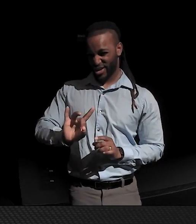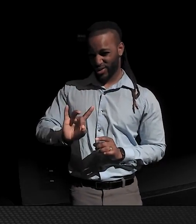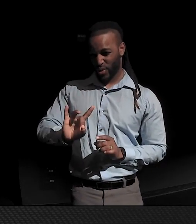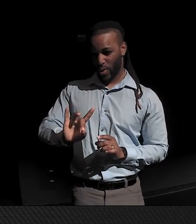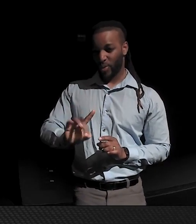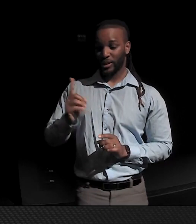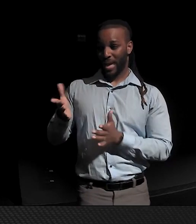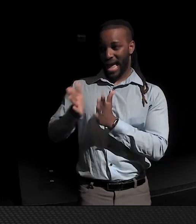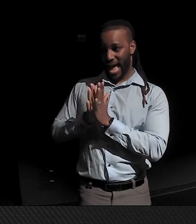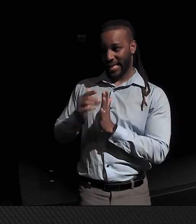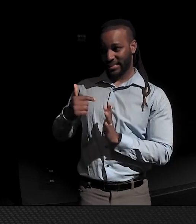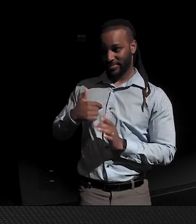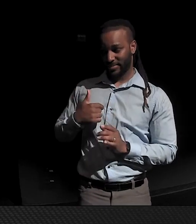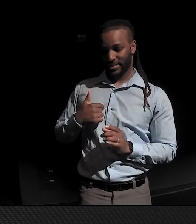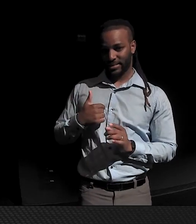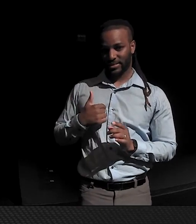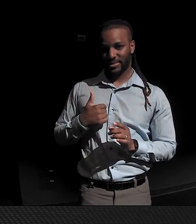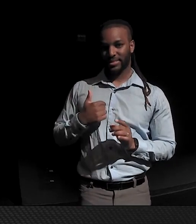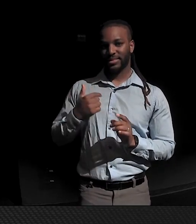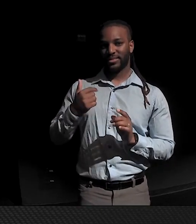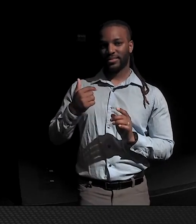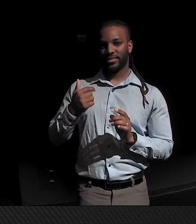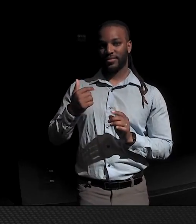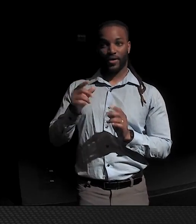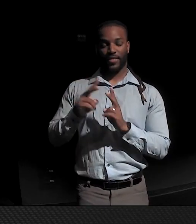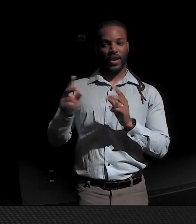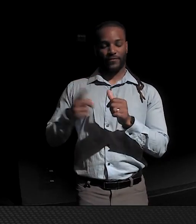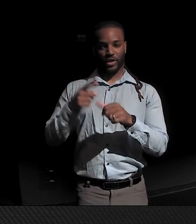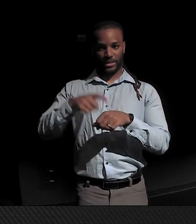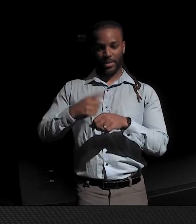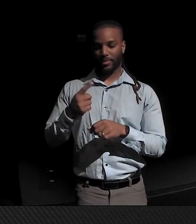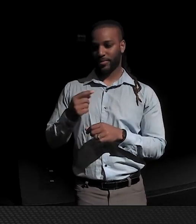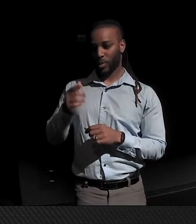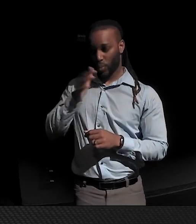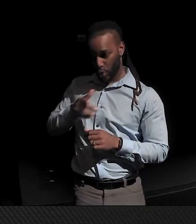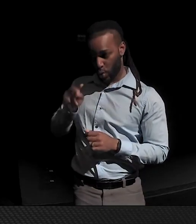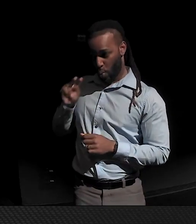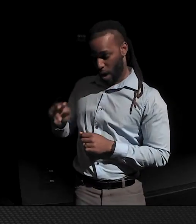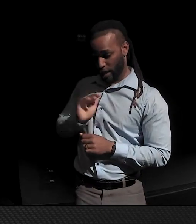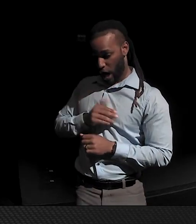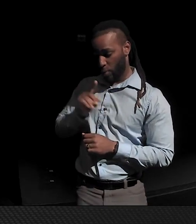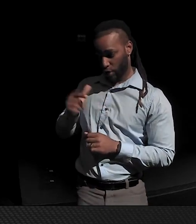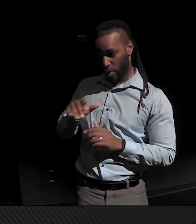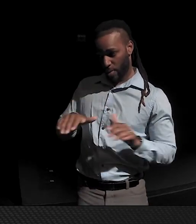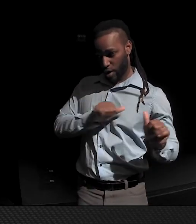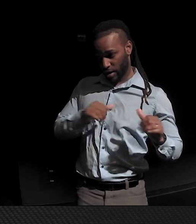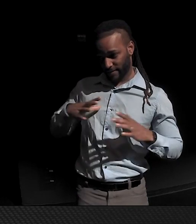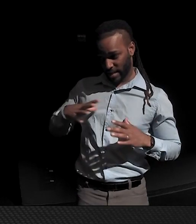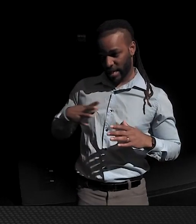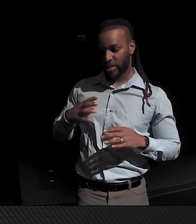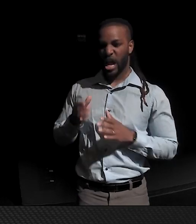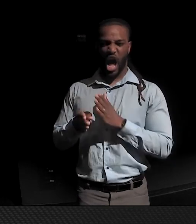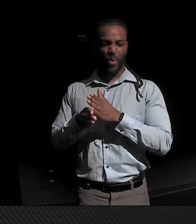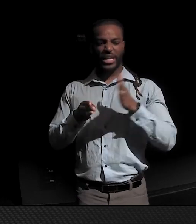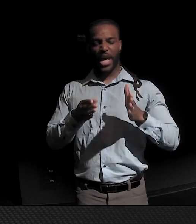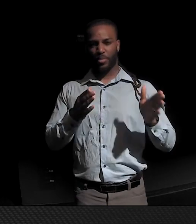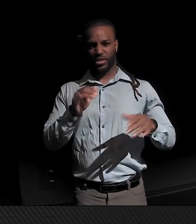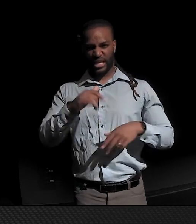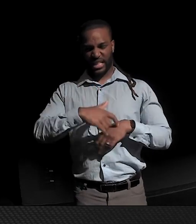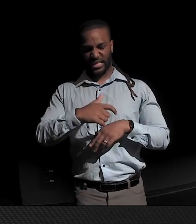I got asked to watch, I got that question asked of me for the very first time. Will you watch our dog while we're on vacation? It was our neighbors at the